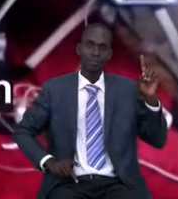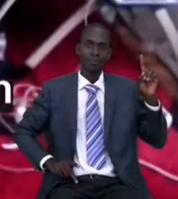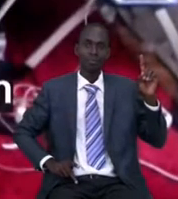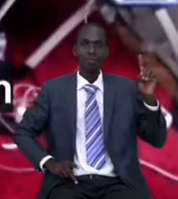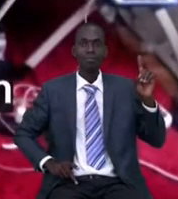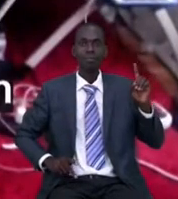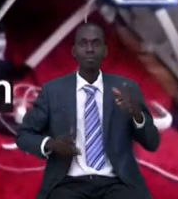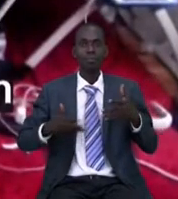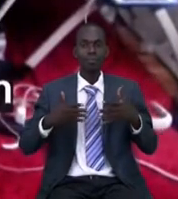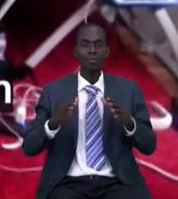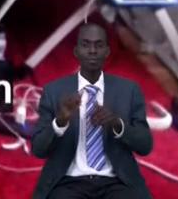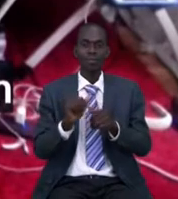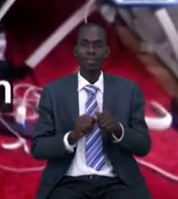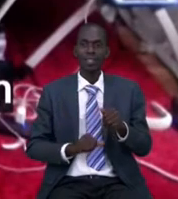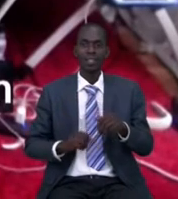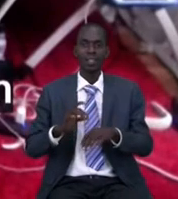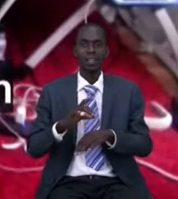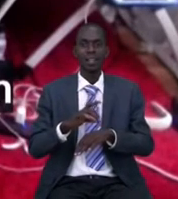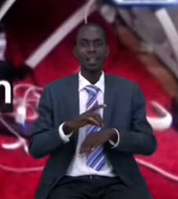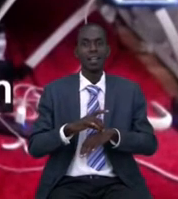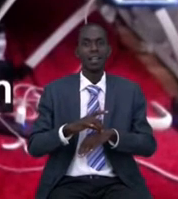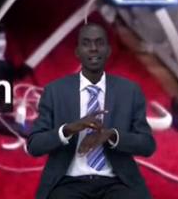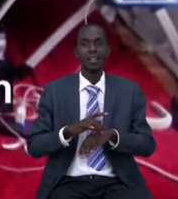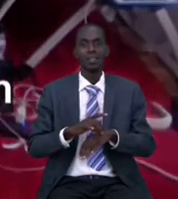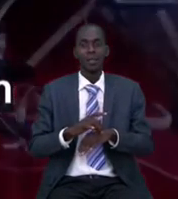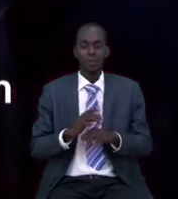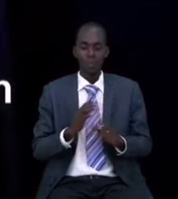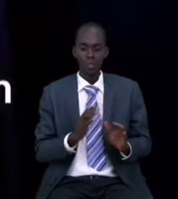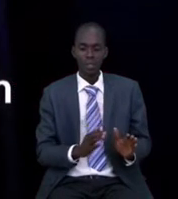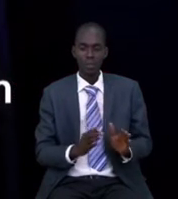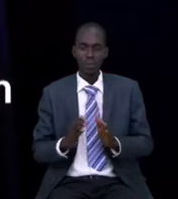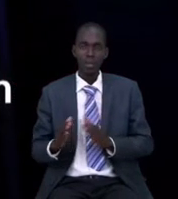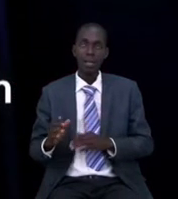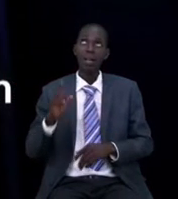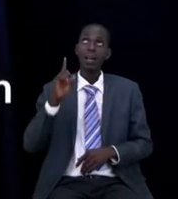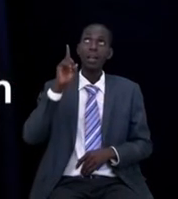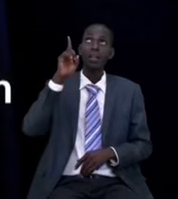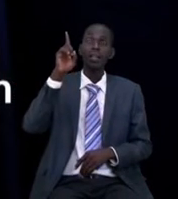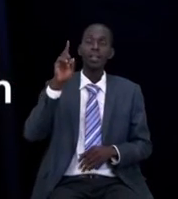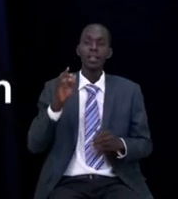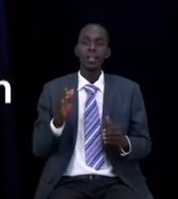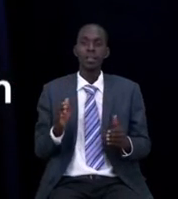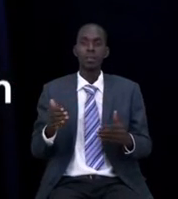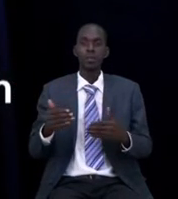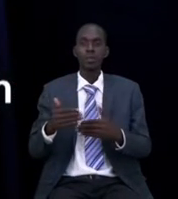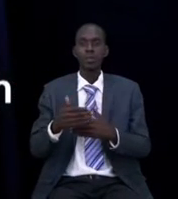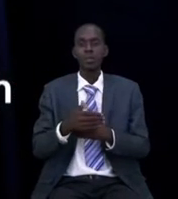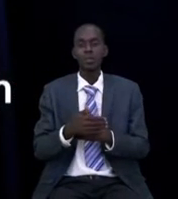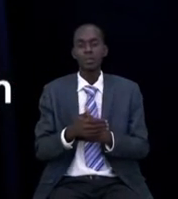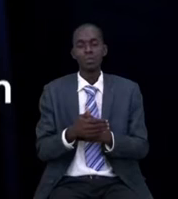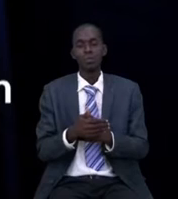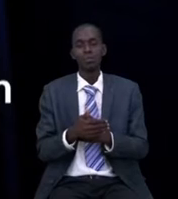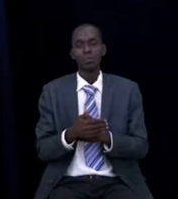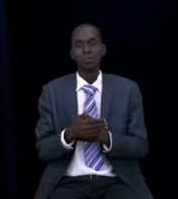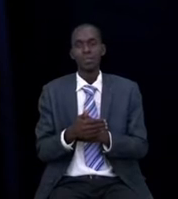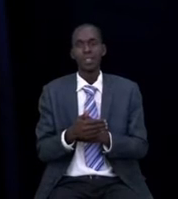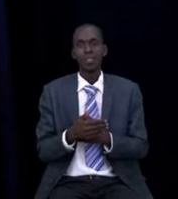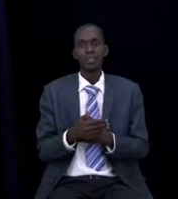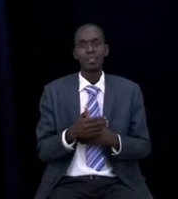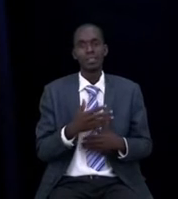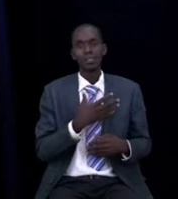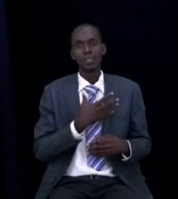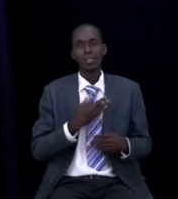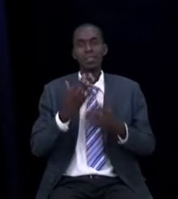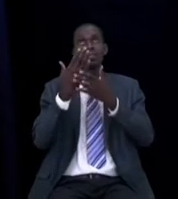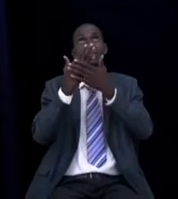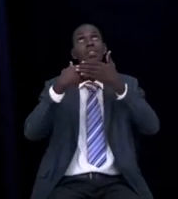Oh, let every heart prepare him room. And